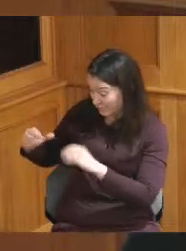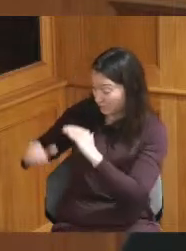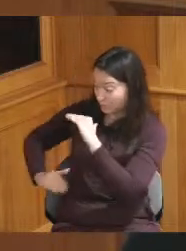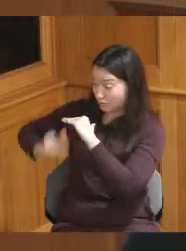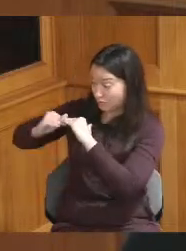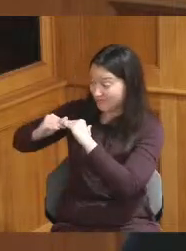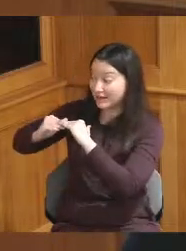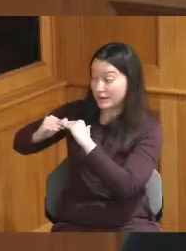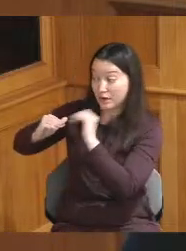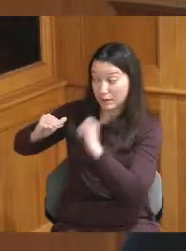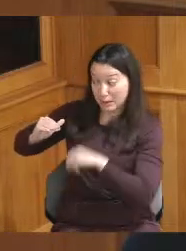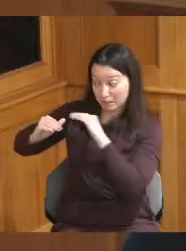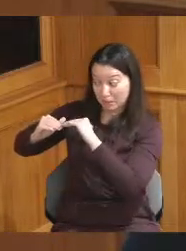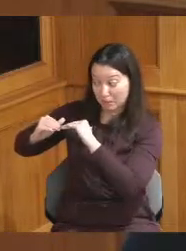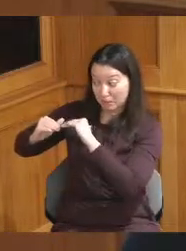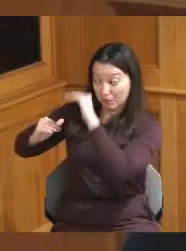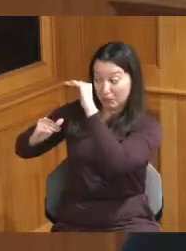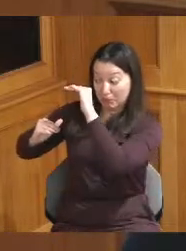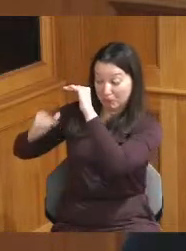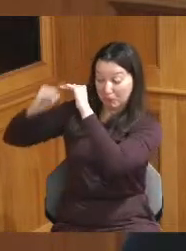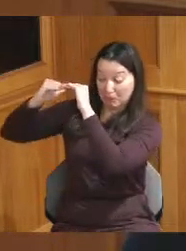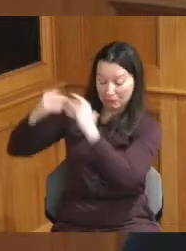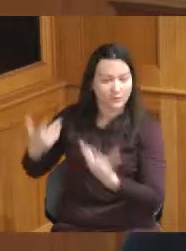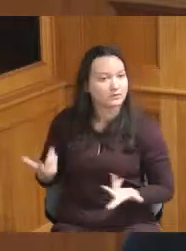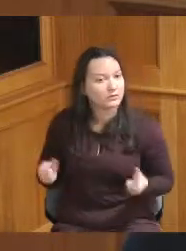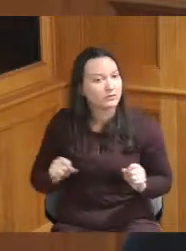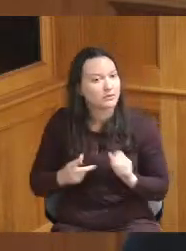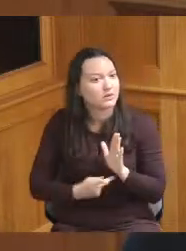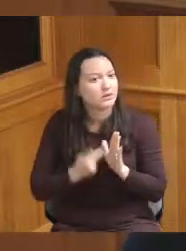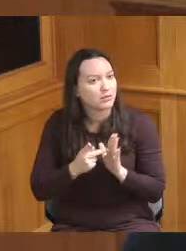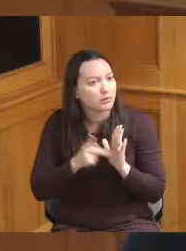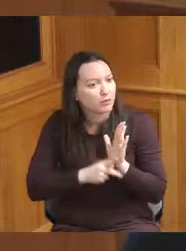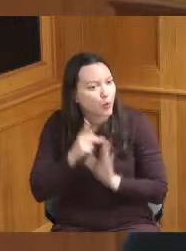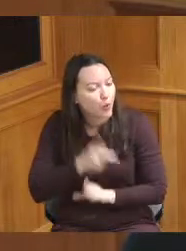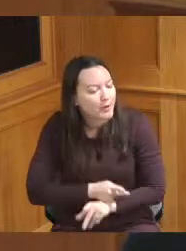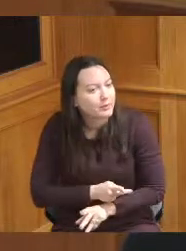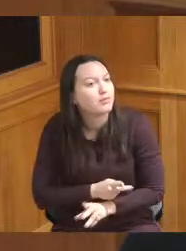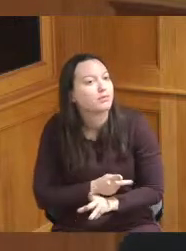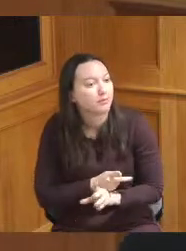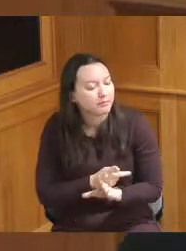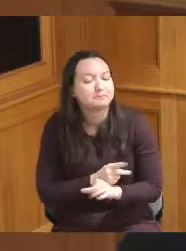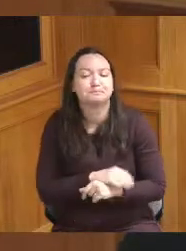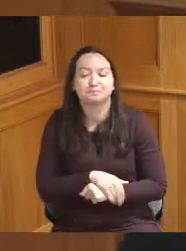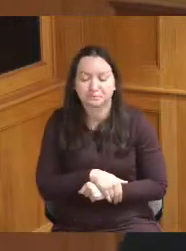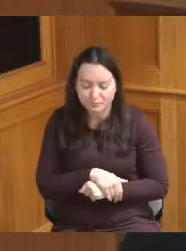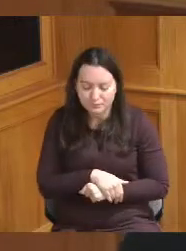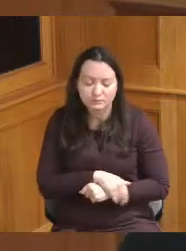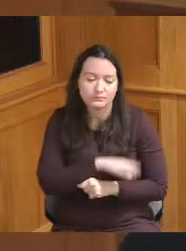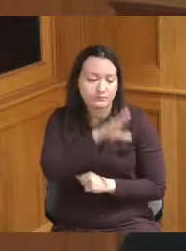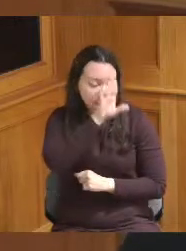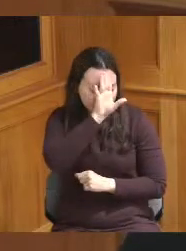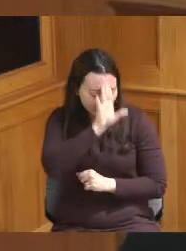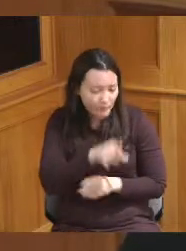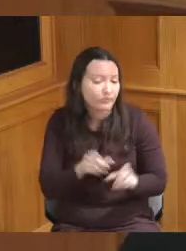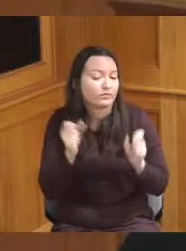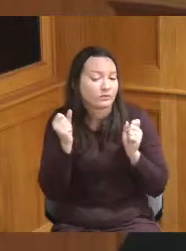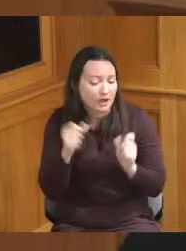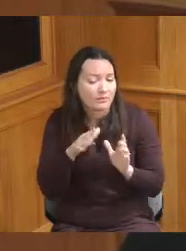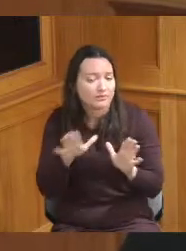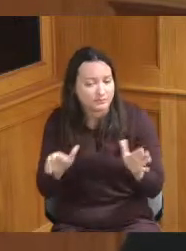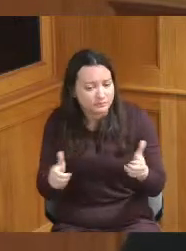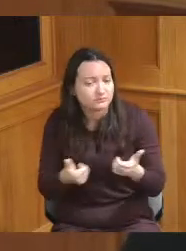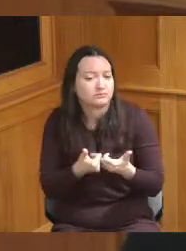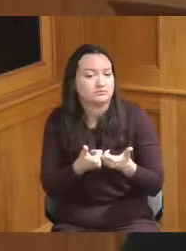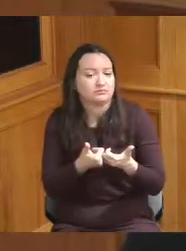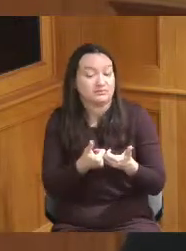versus creating new or duplicative programs. We know that there is a lot of challenges